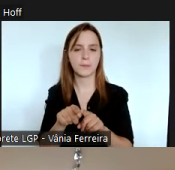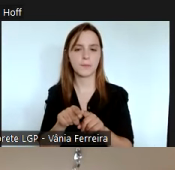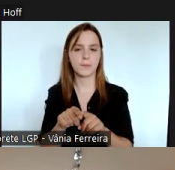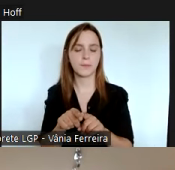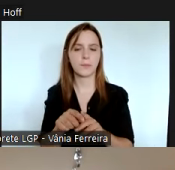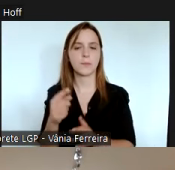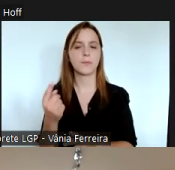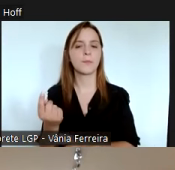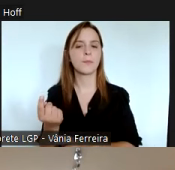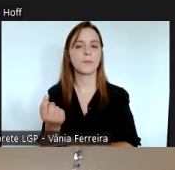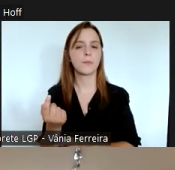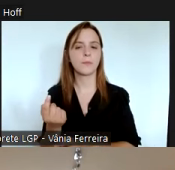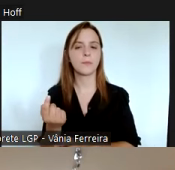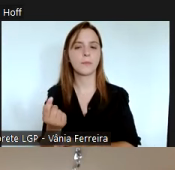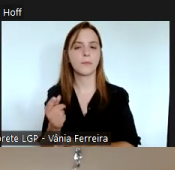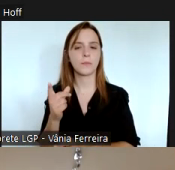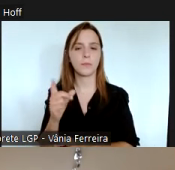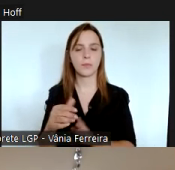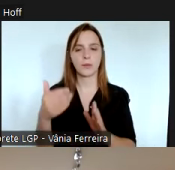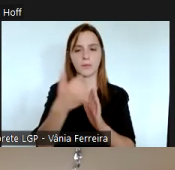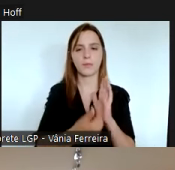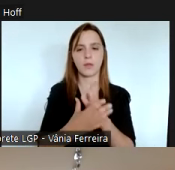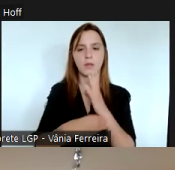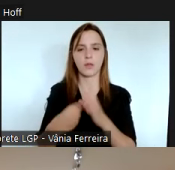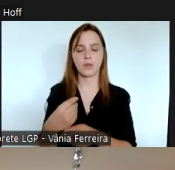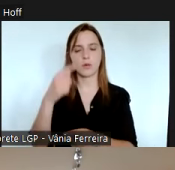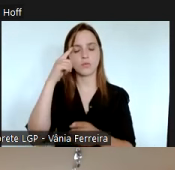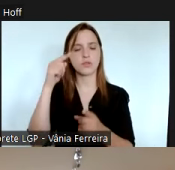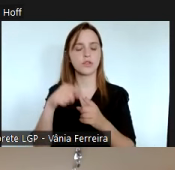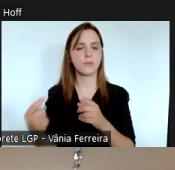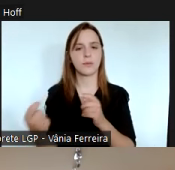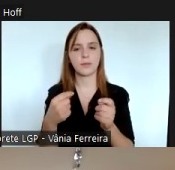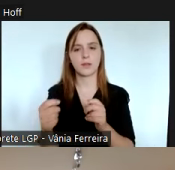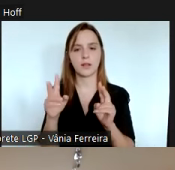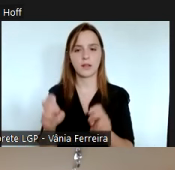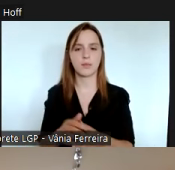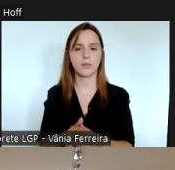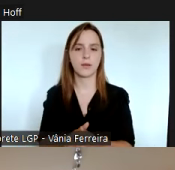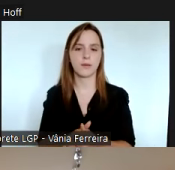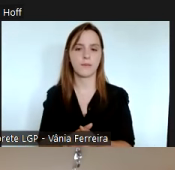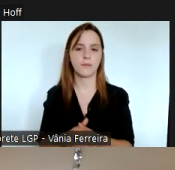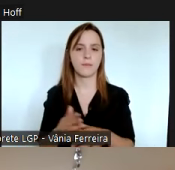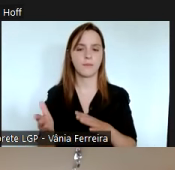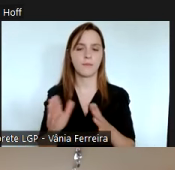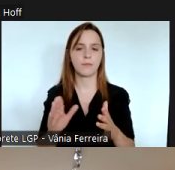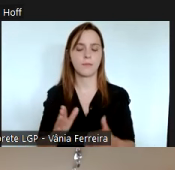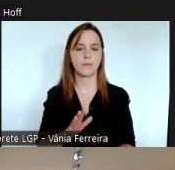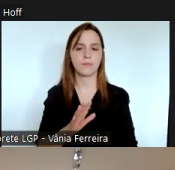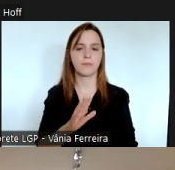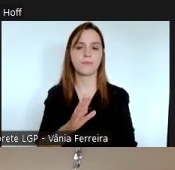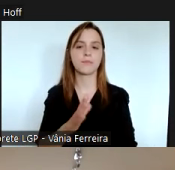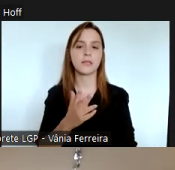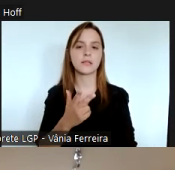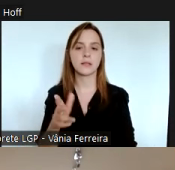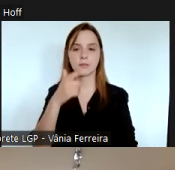law experts, and 2 constitutional lawyers to debate on the matter. Approximately 100 people had joined the